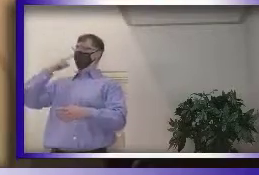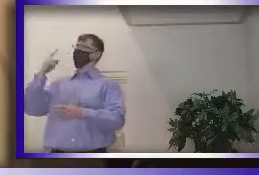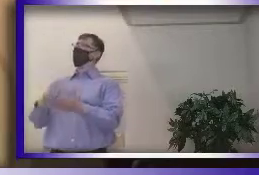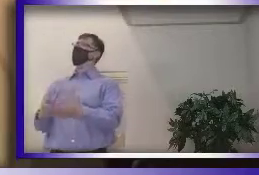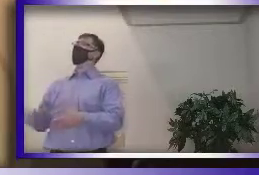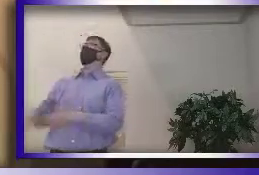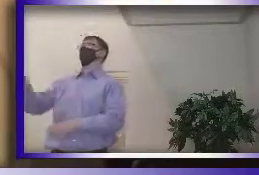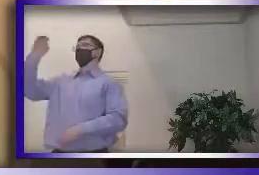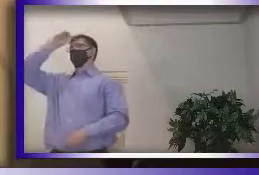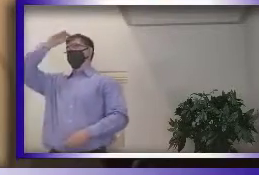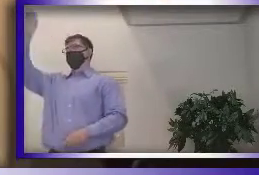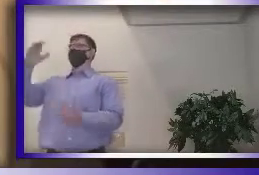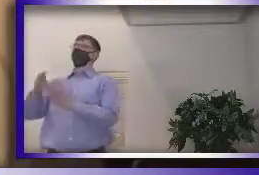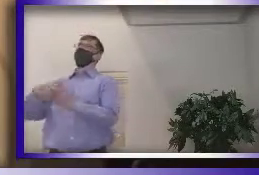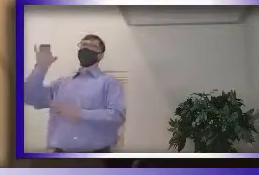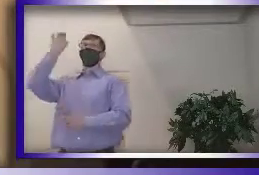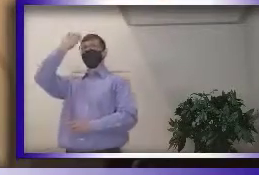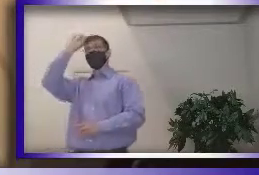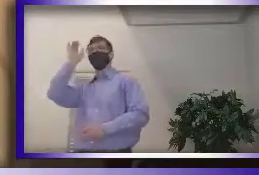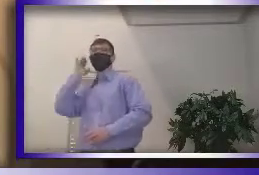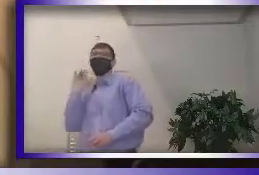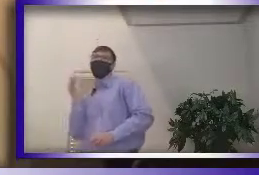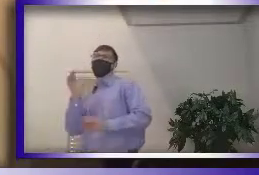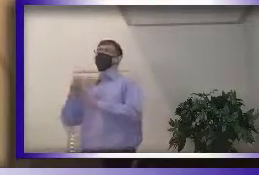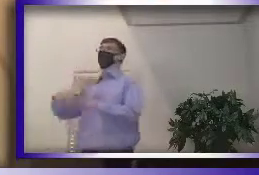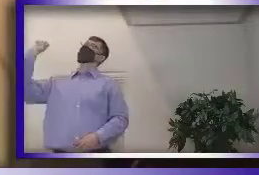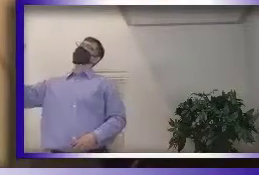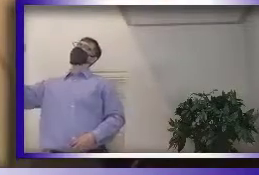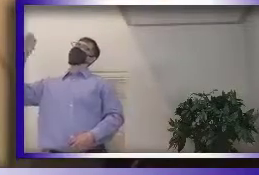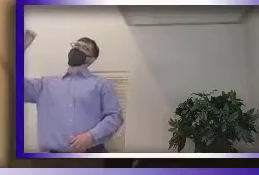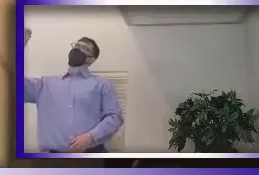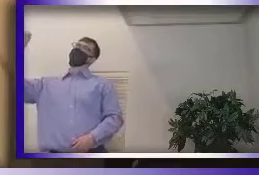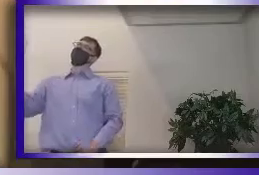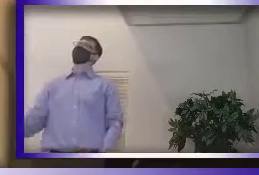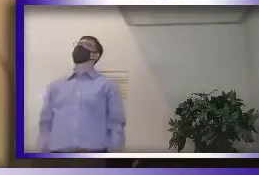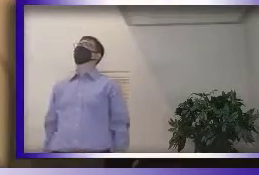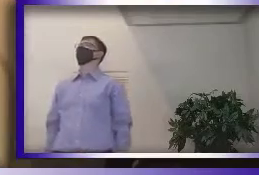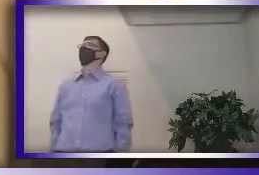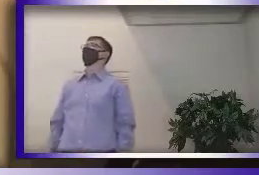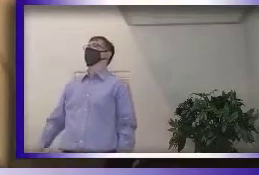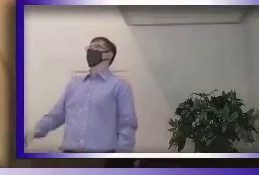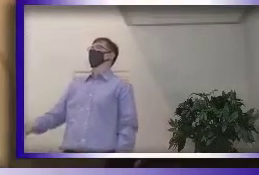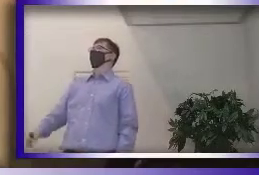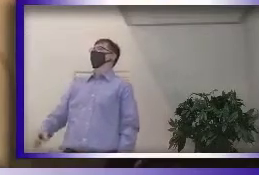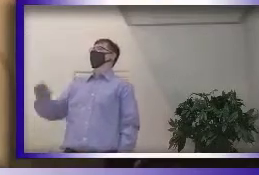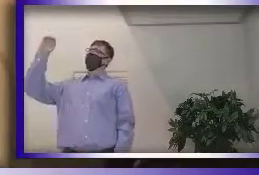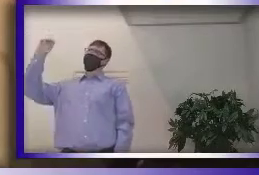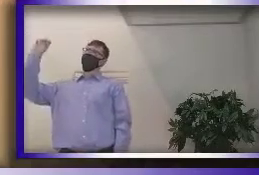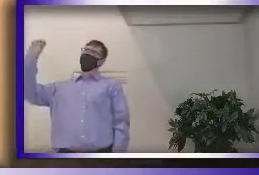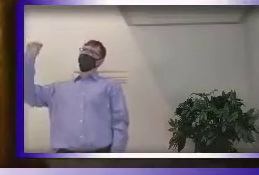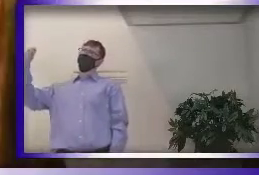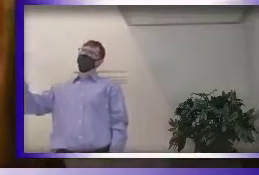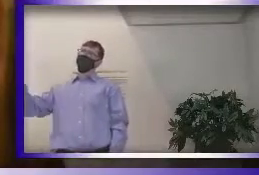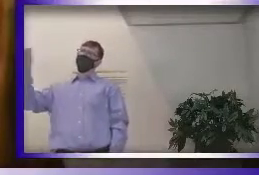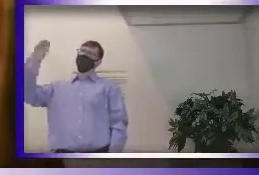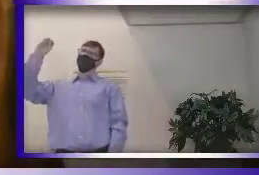CSO? I'm going to create that title right now. The chief spiritual officer of any particular